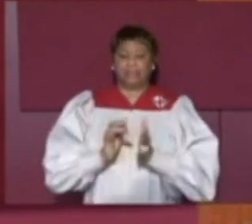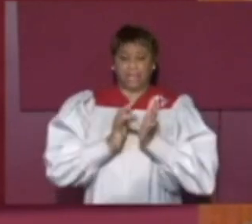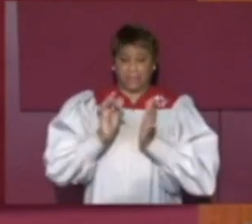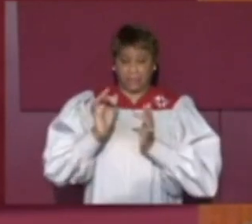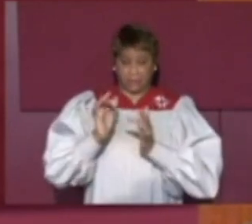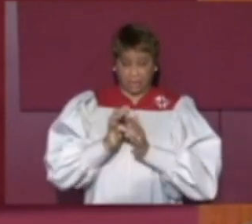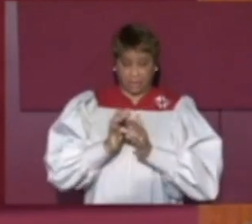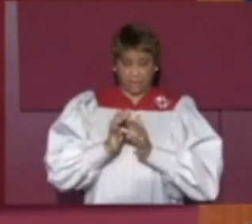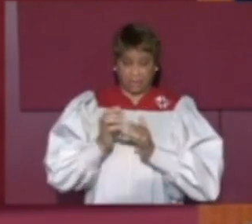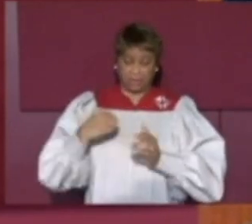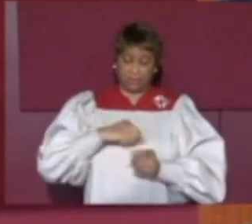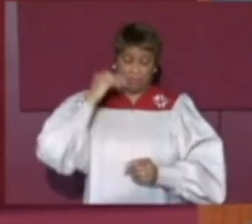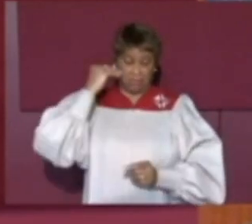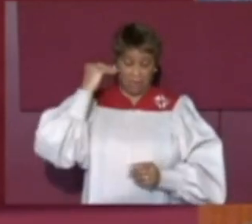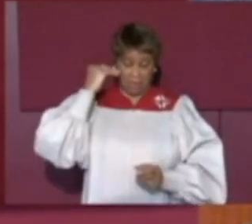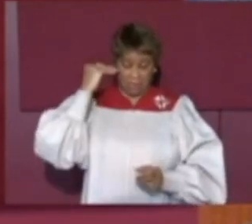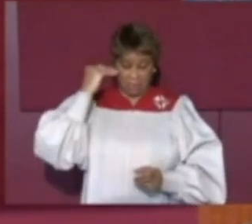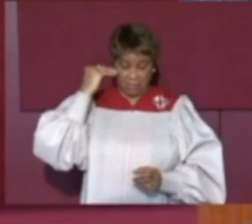Jesus, as we know,